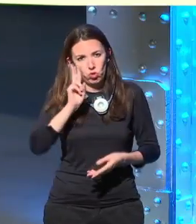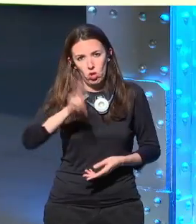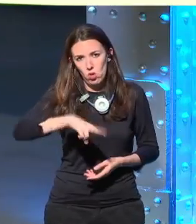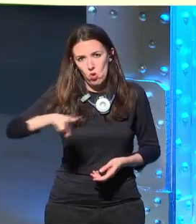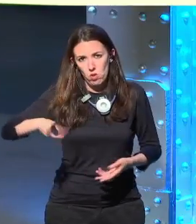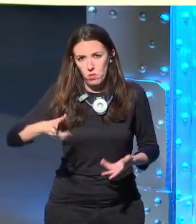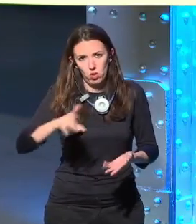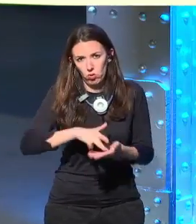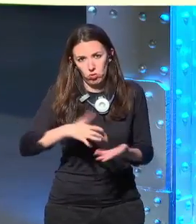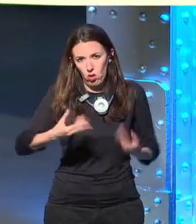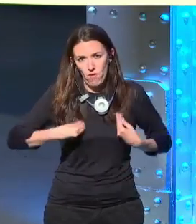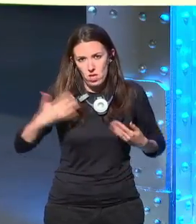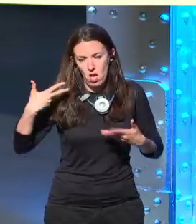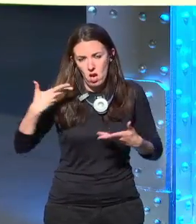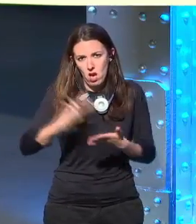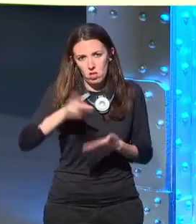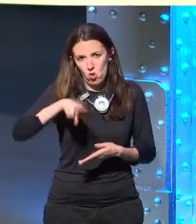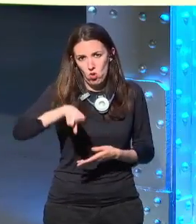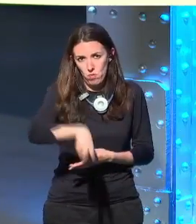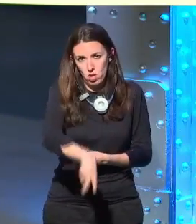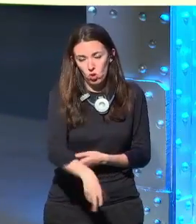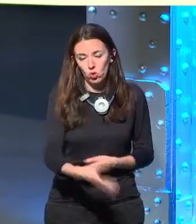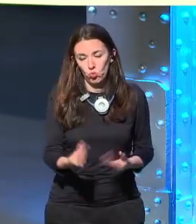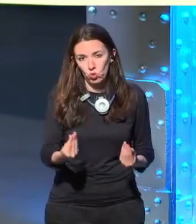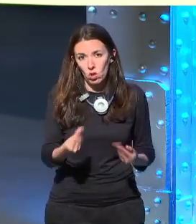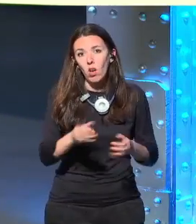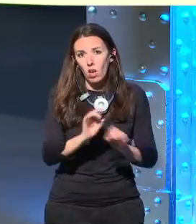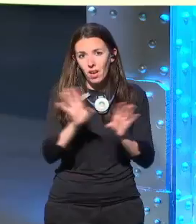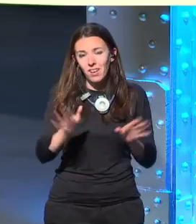Minister in Spain, and throughout his life he has also acknowledgements,